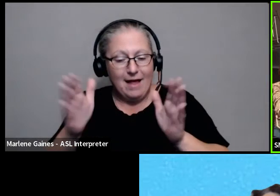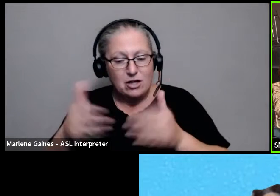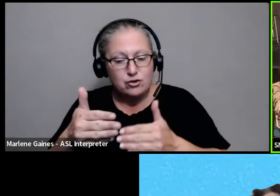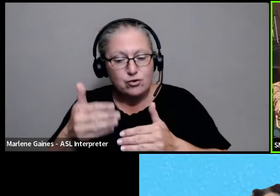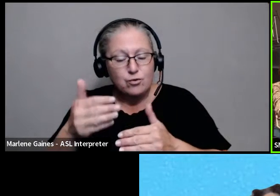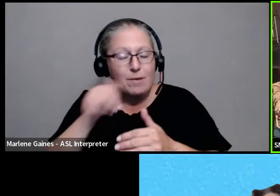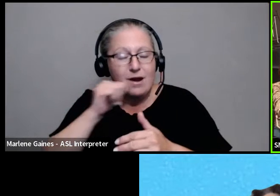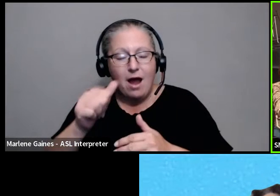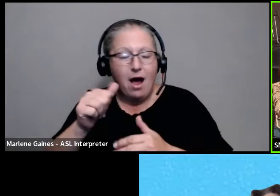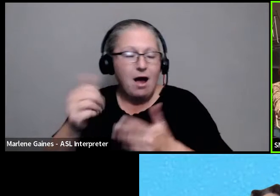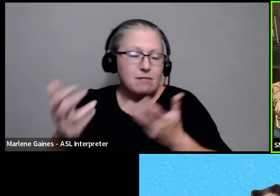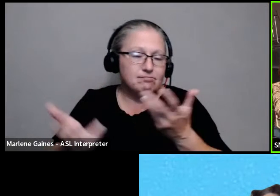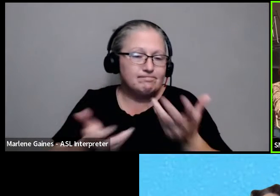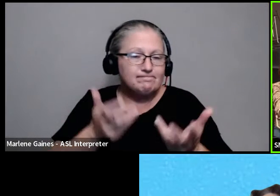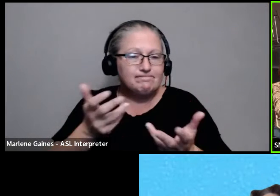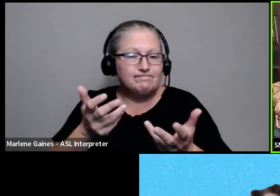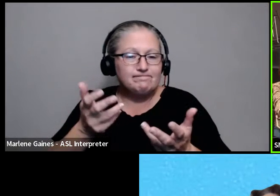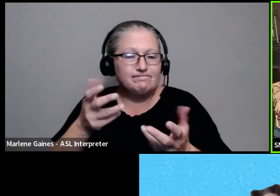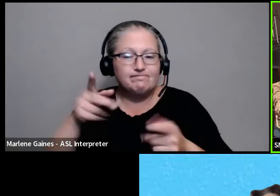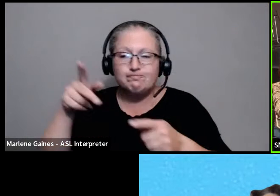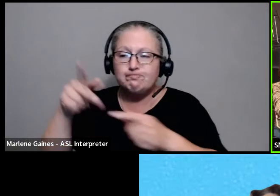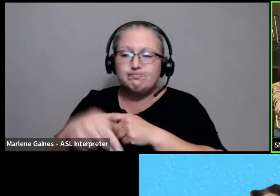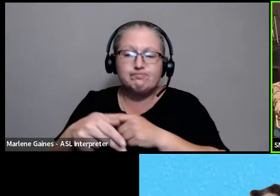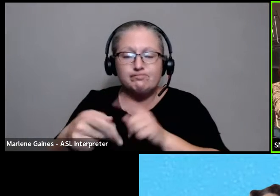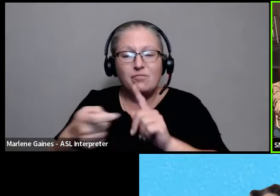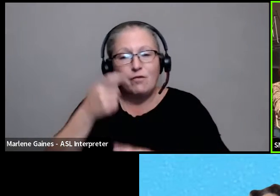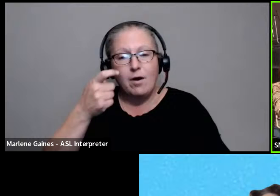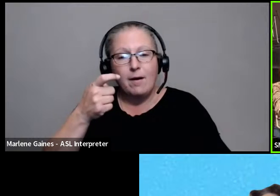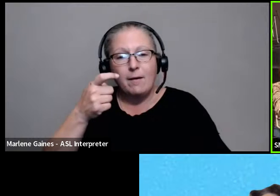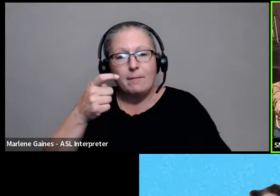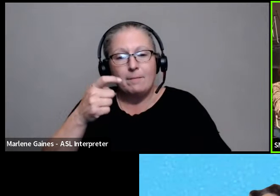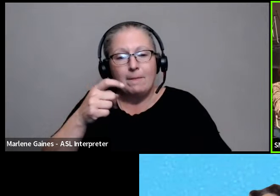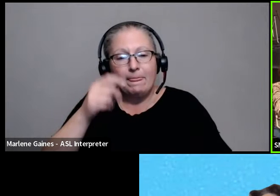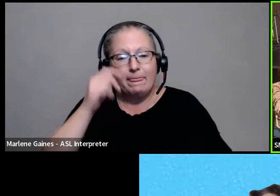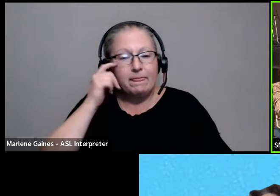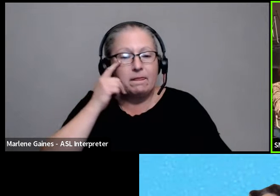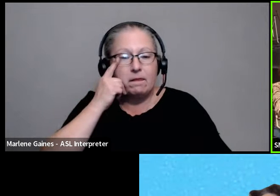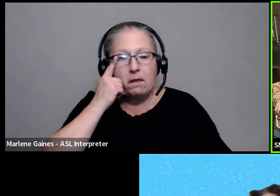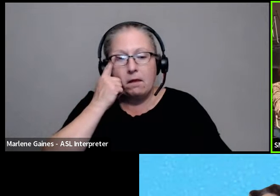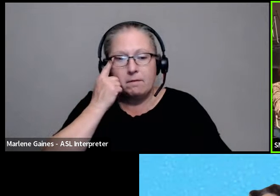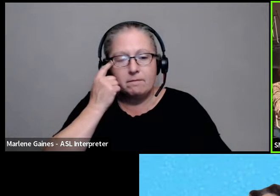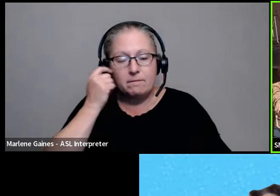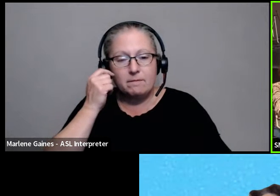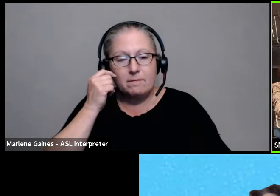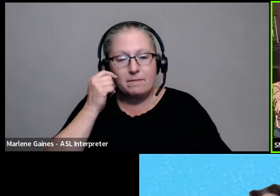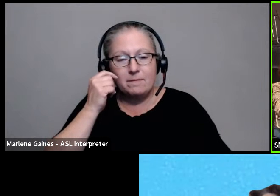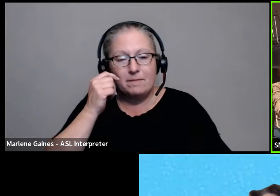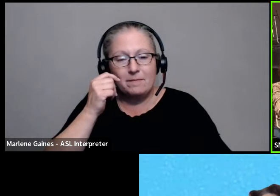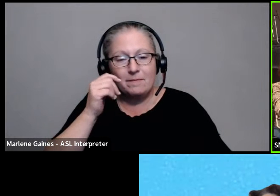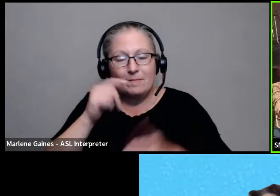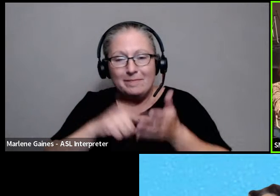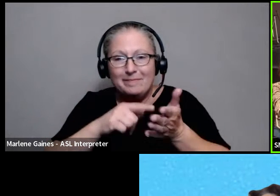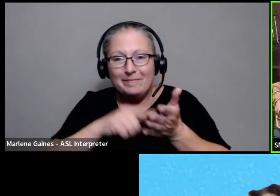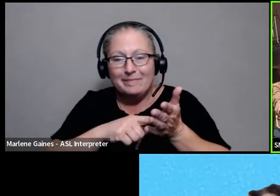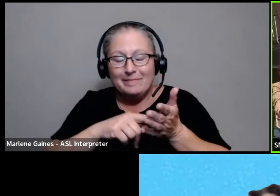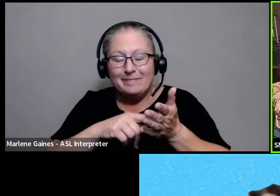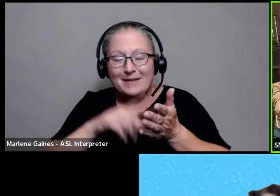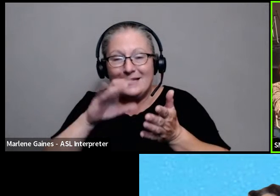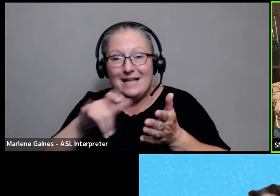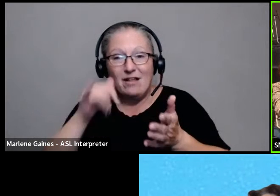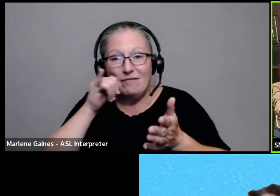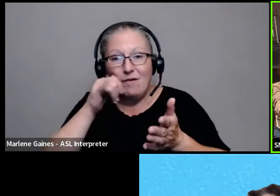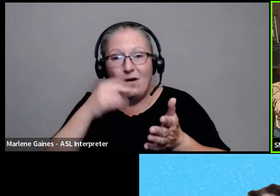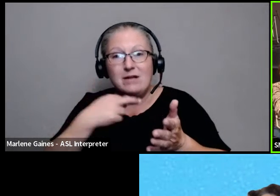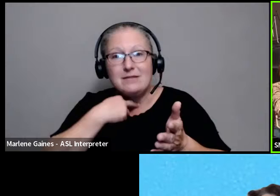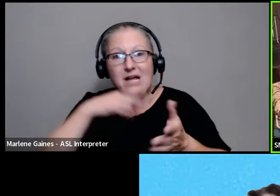doesn't totally, cut them off from, this appendage now that they have, like in their